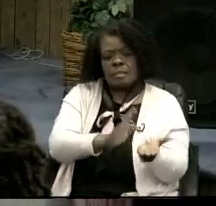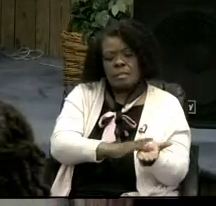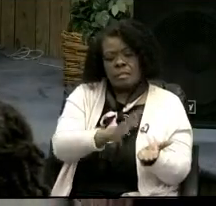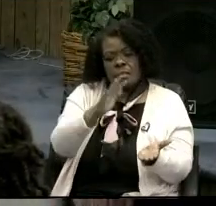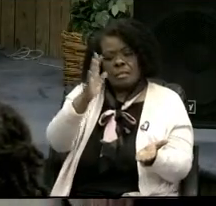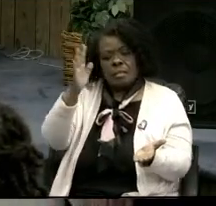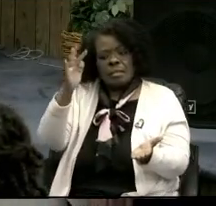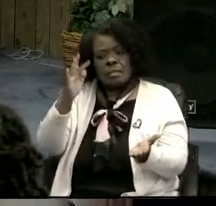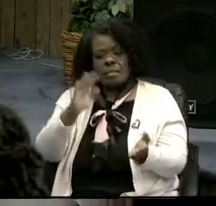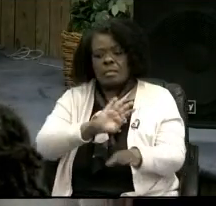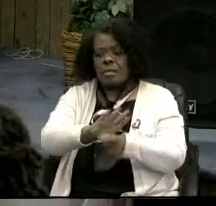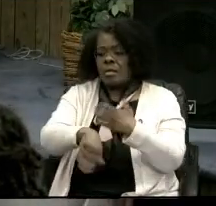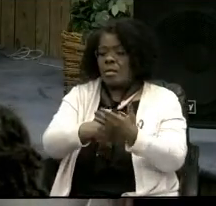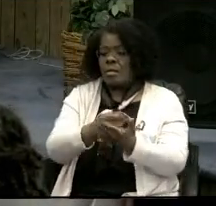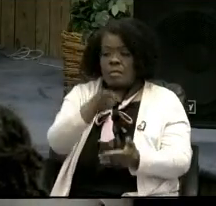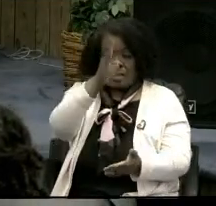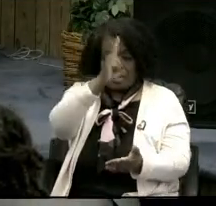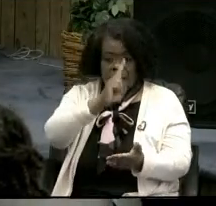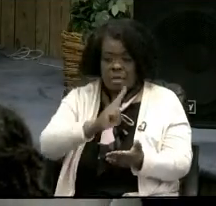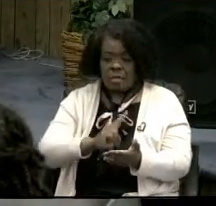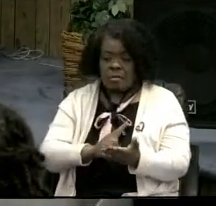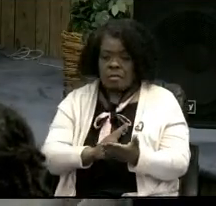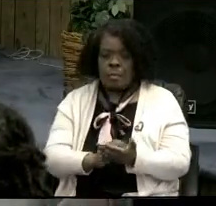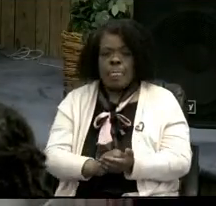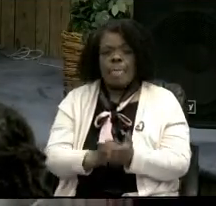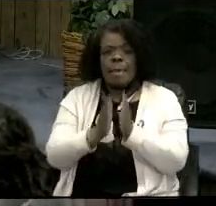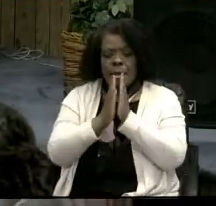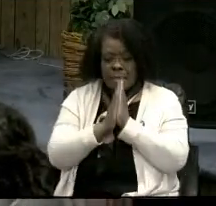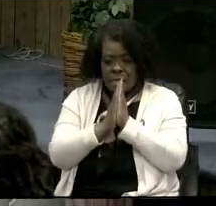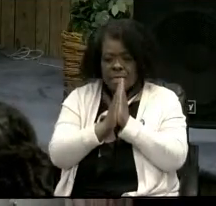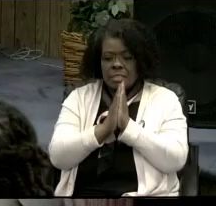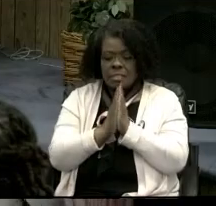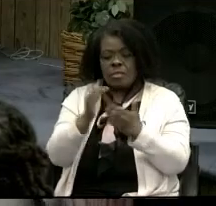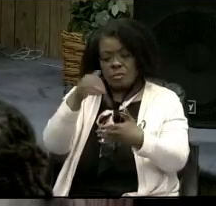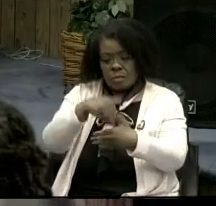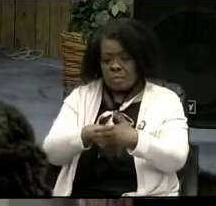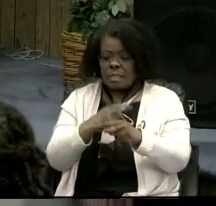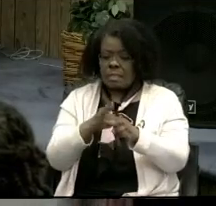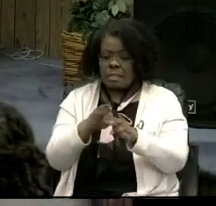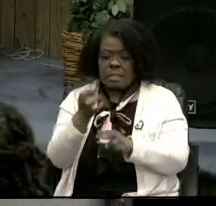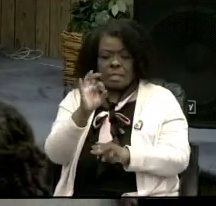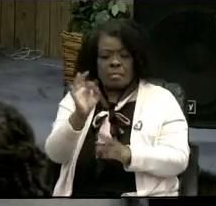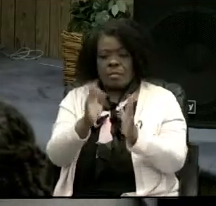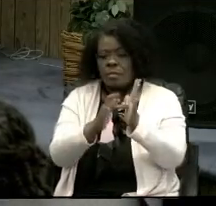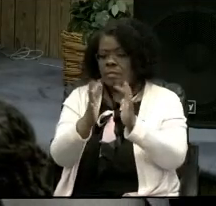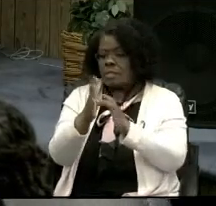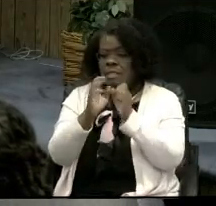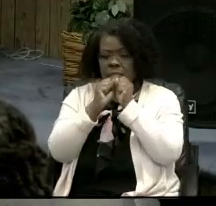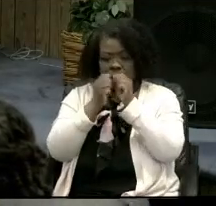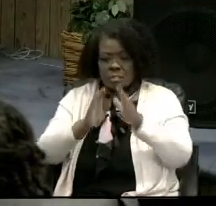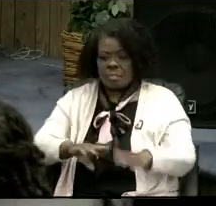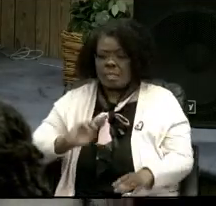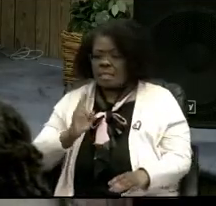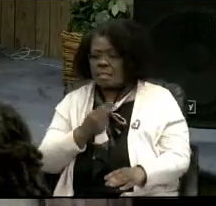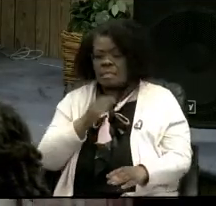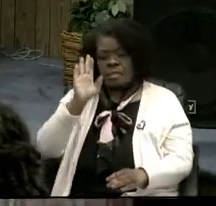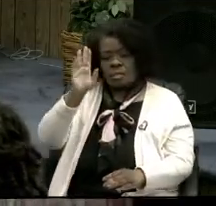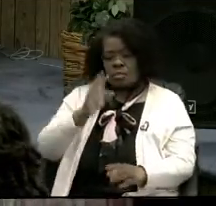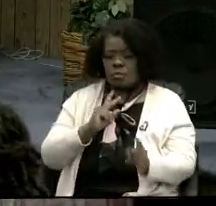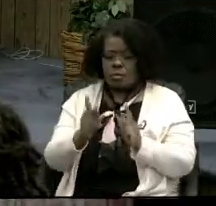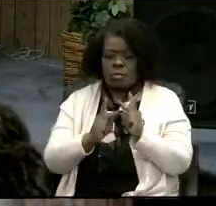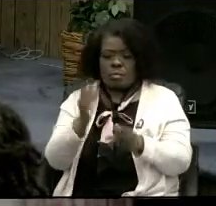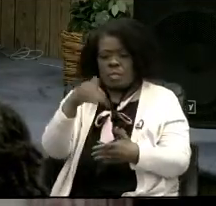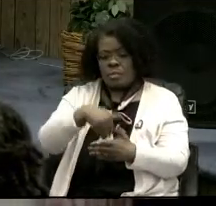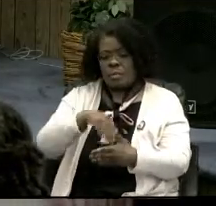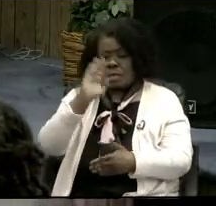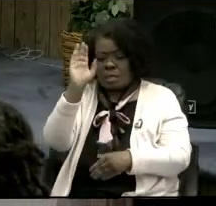God. I'm asking you, Father, in the name of Jesus, that you would bless us, your people, in your house on today. Lord, those